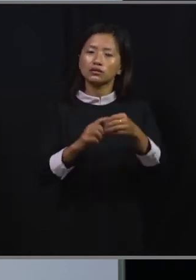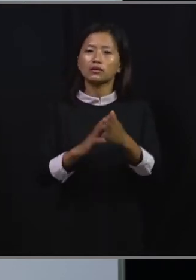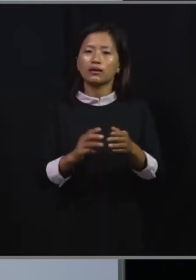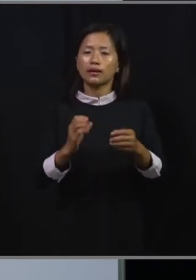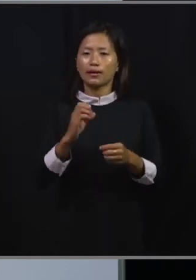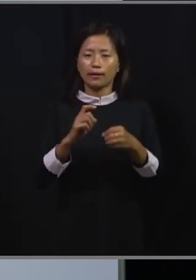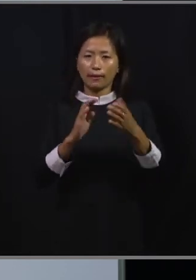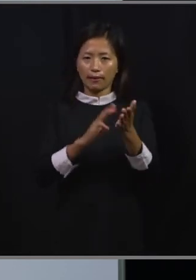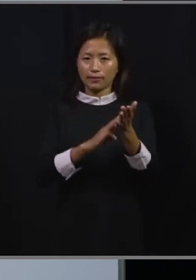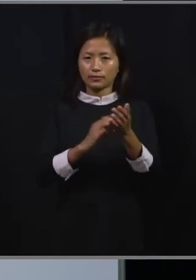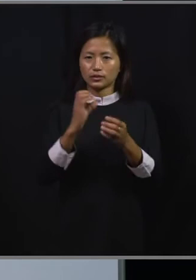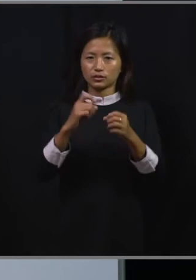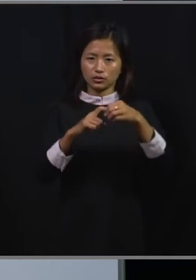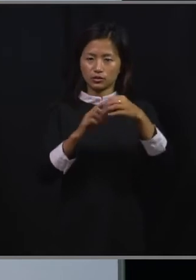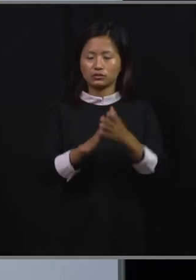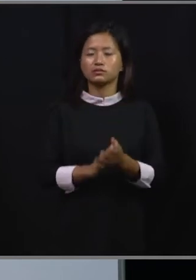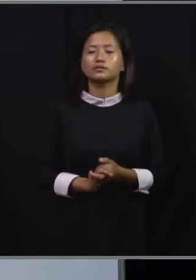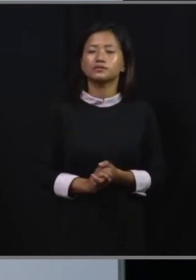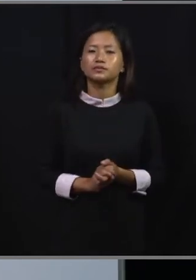questions. So